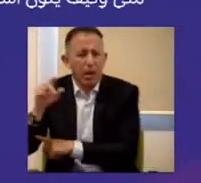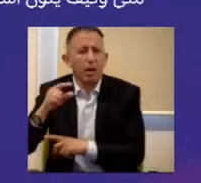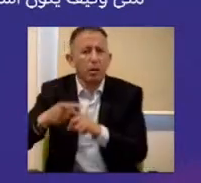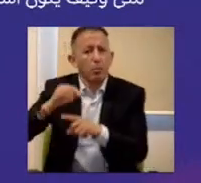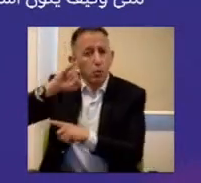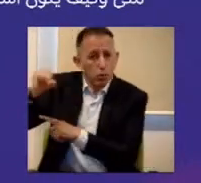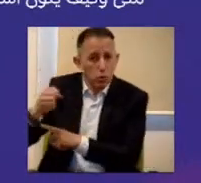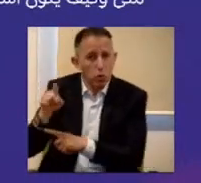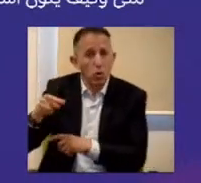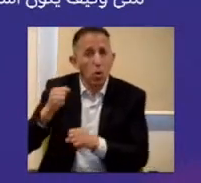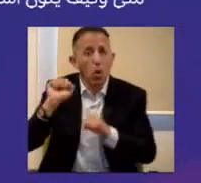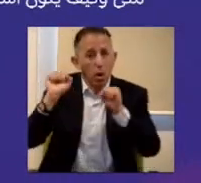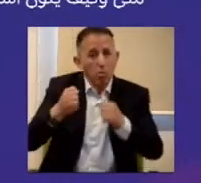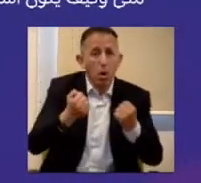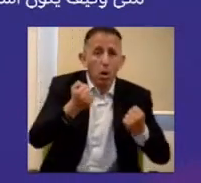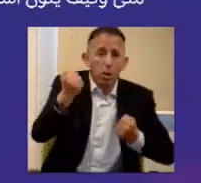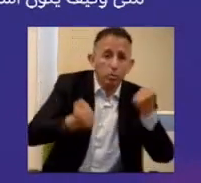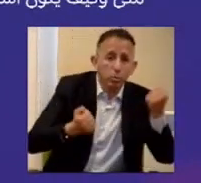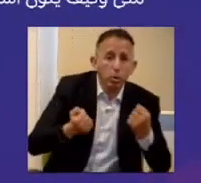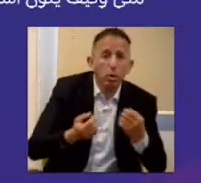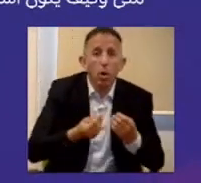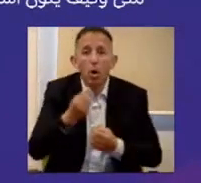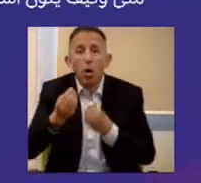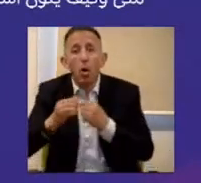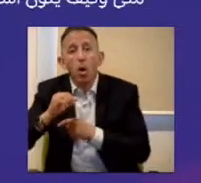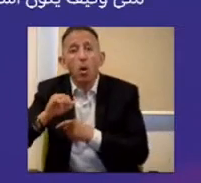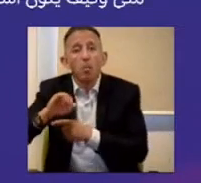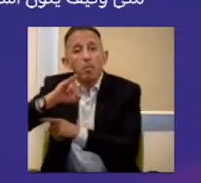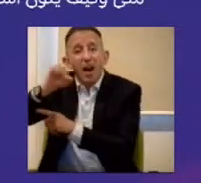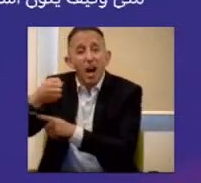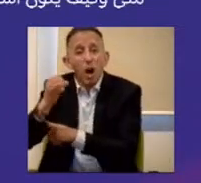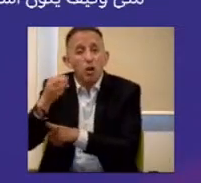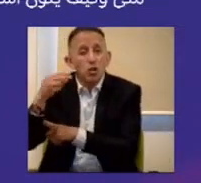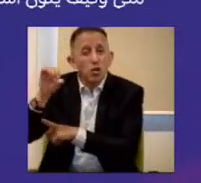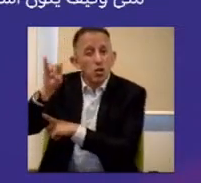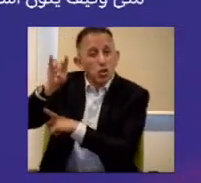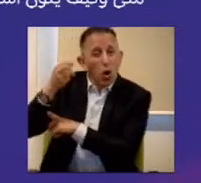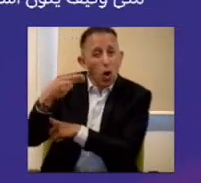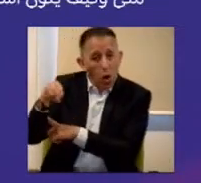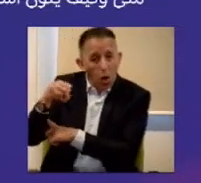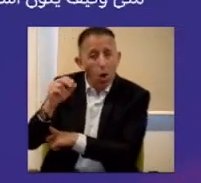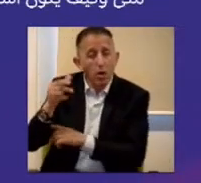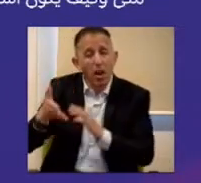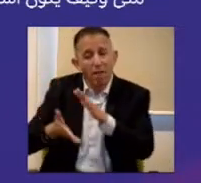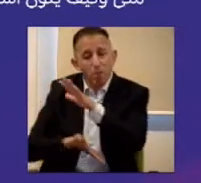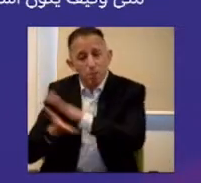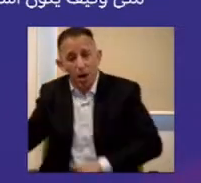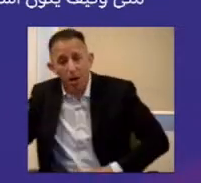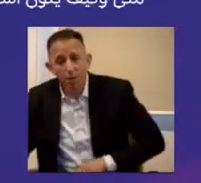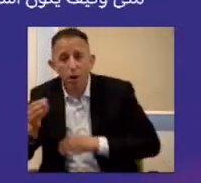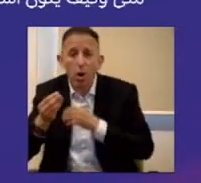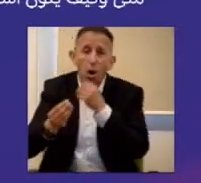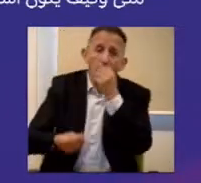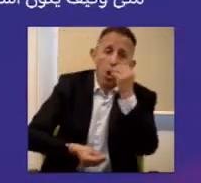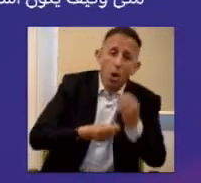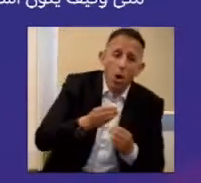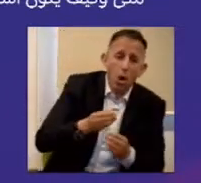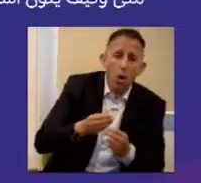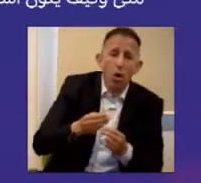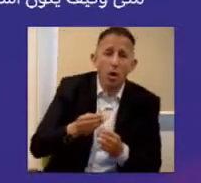some time, and Peter arrived 10 to 20 minutes after John left. Is the story